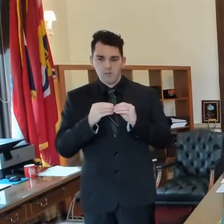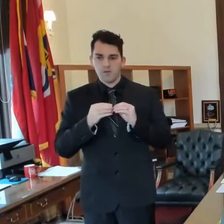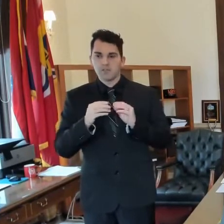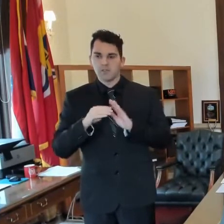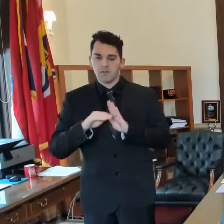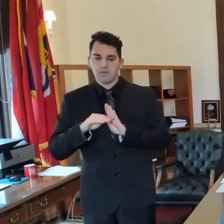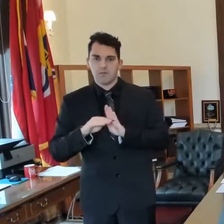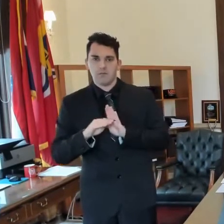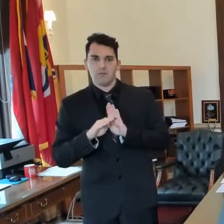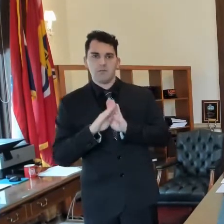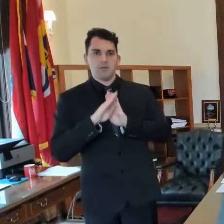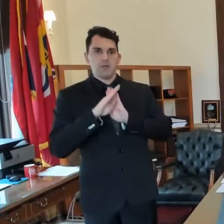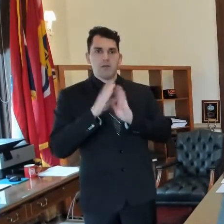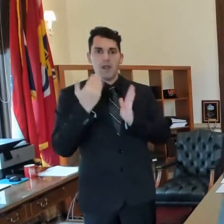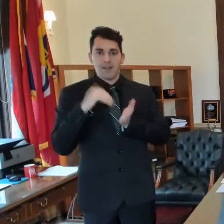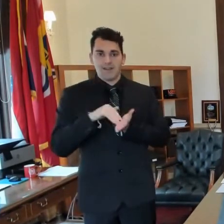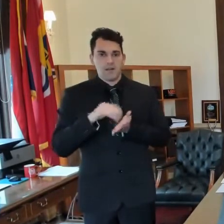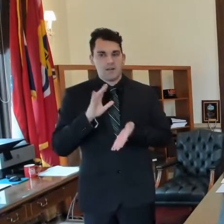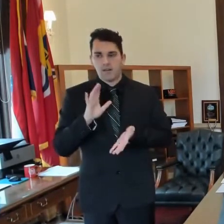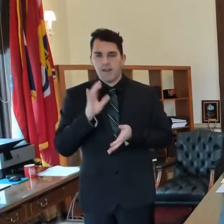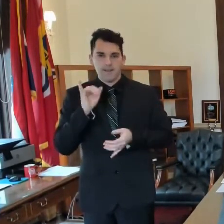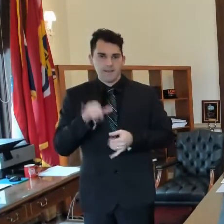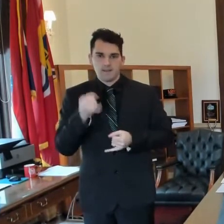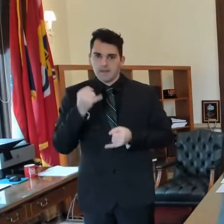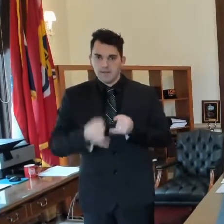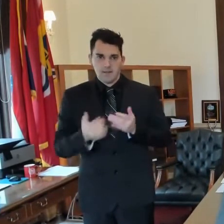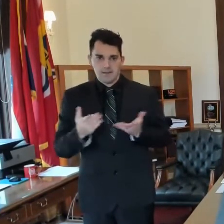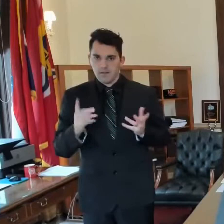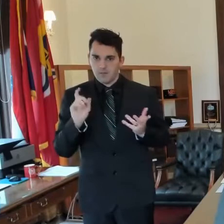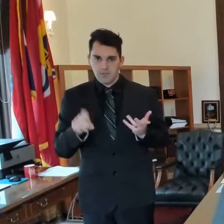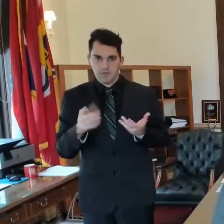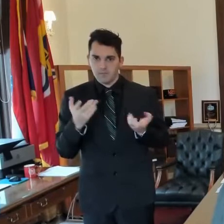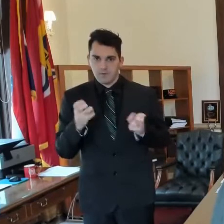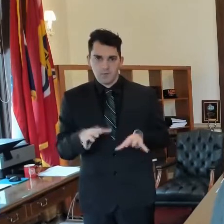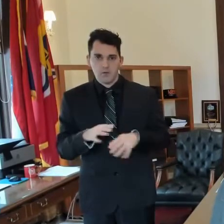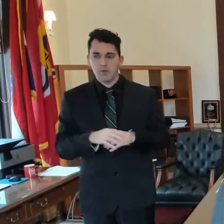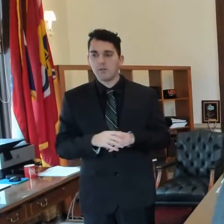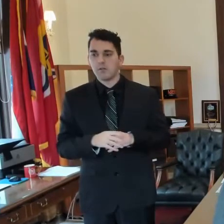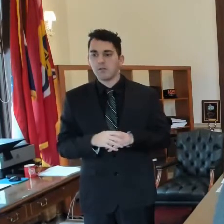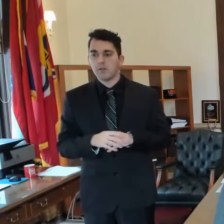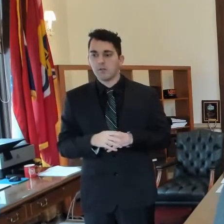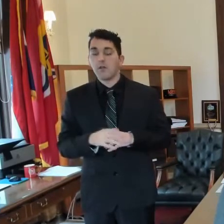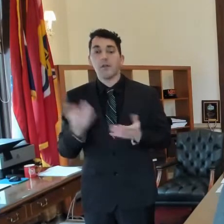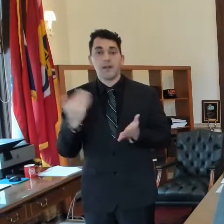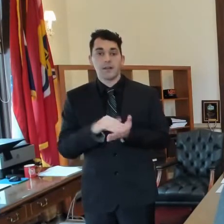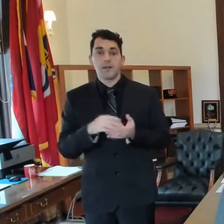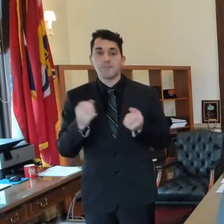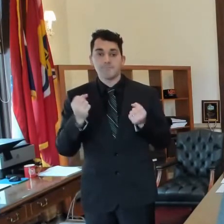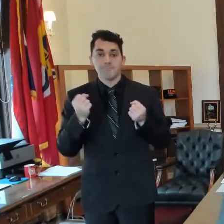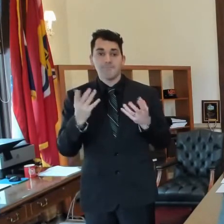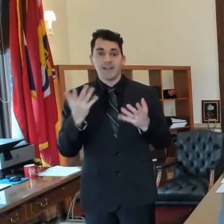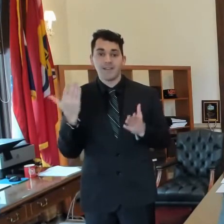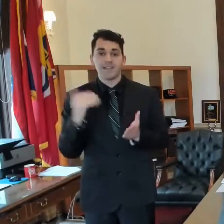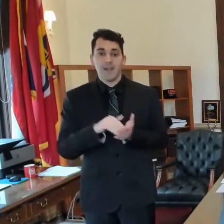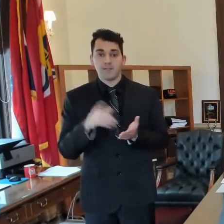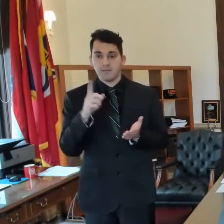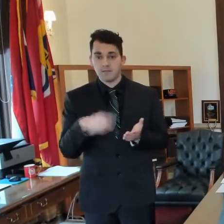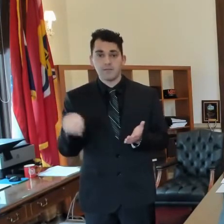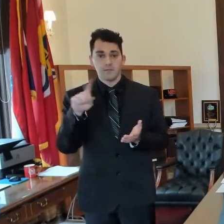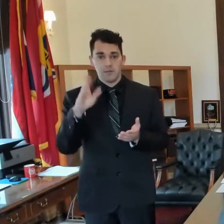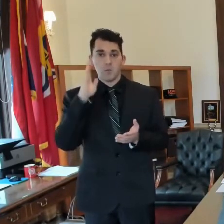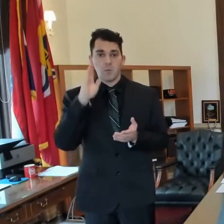that we need. And then secondly, this weekend, several thousand of you will be getting